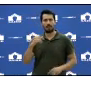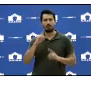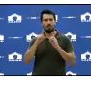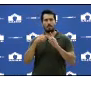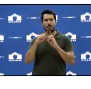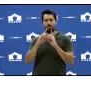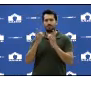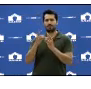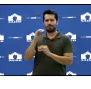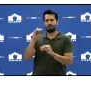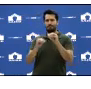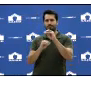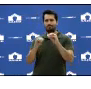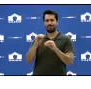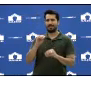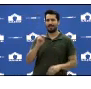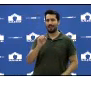is